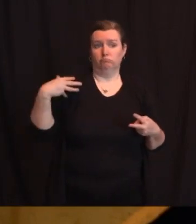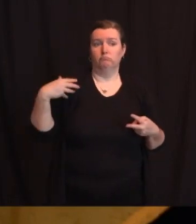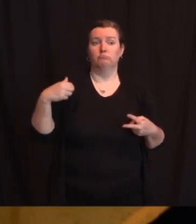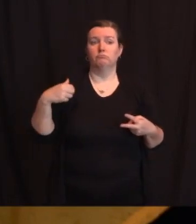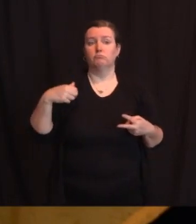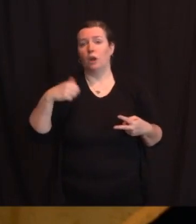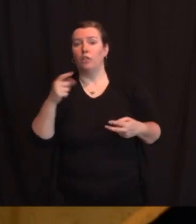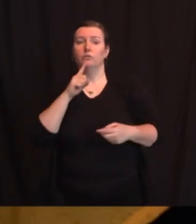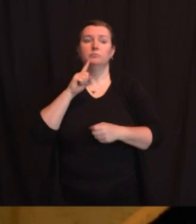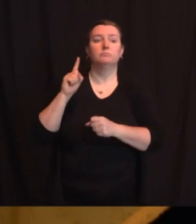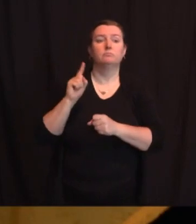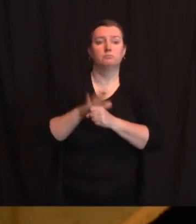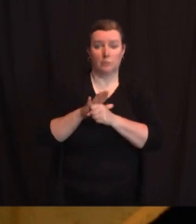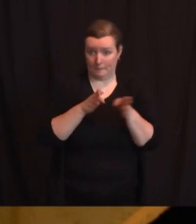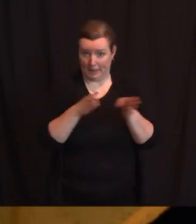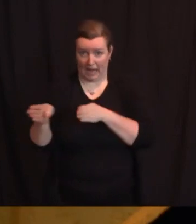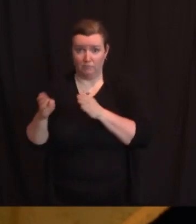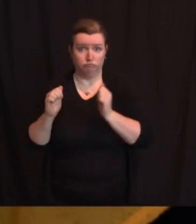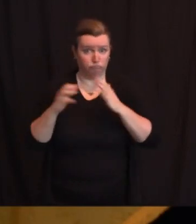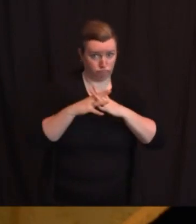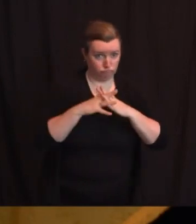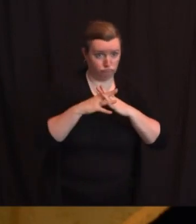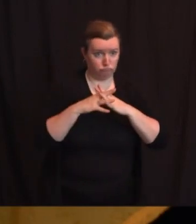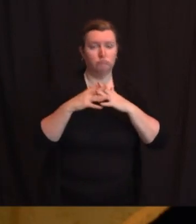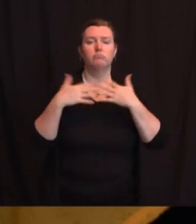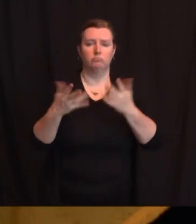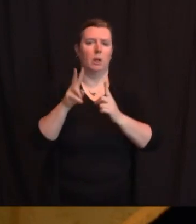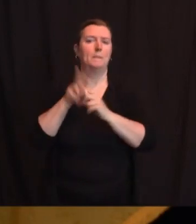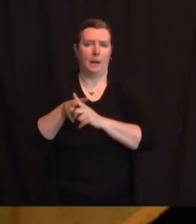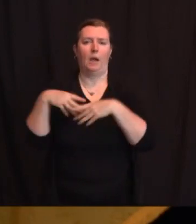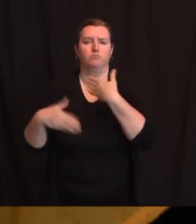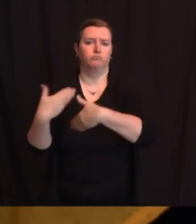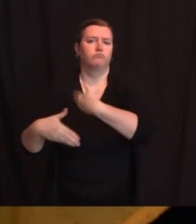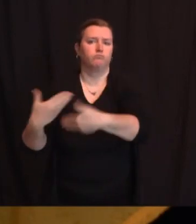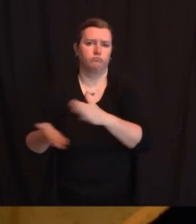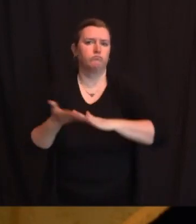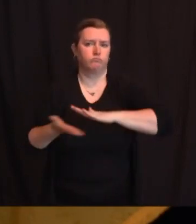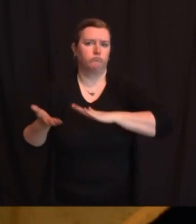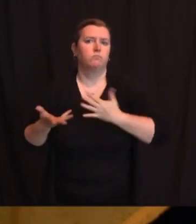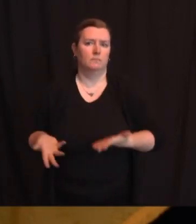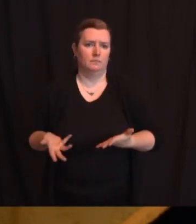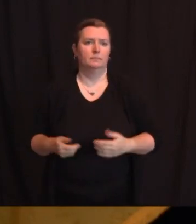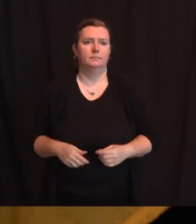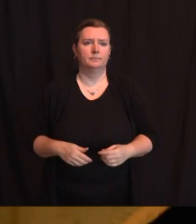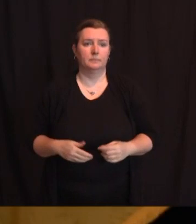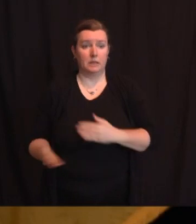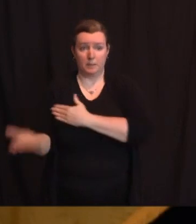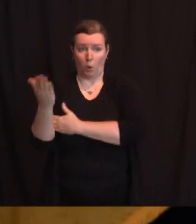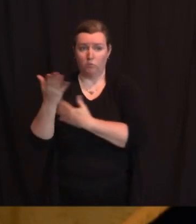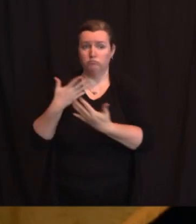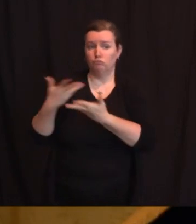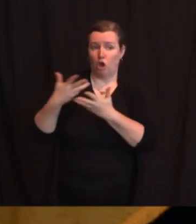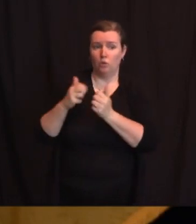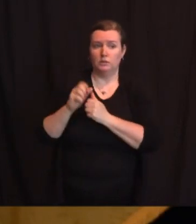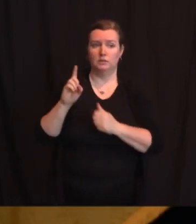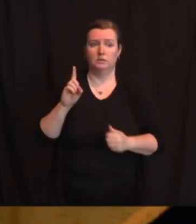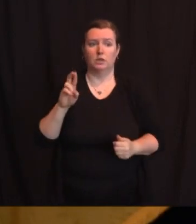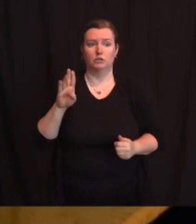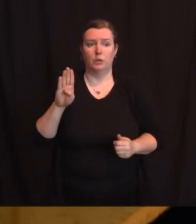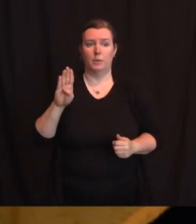plan. As the governor shared, I had the privilege of speaking with Dr. Birx this morning to gain her insights and